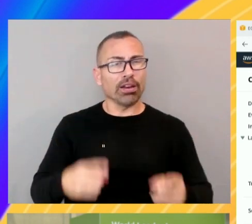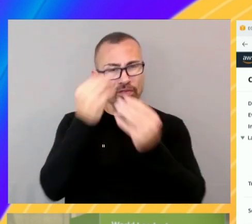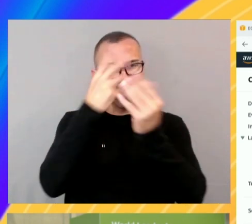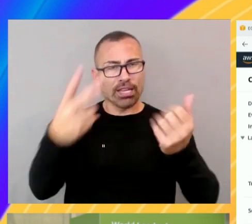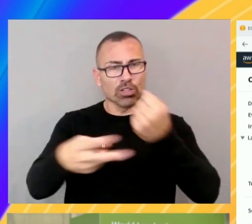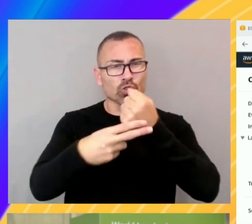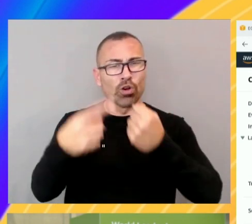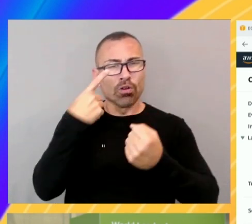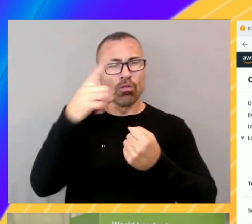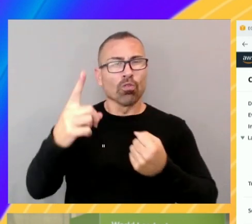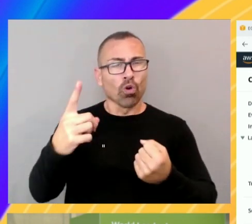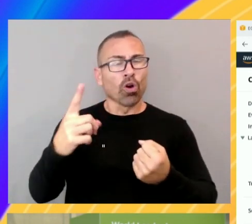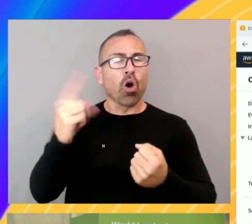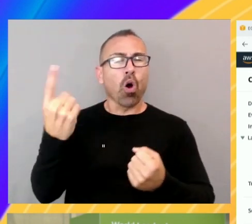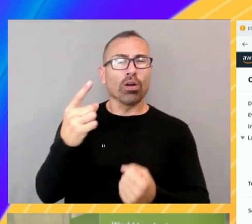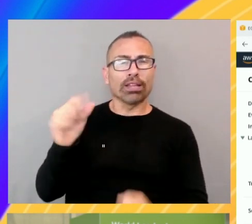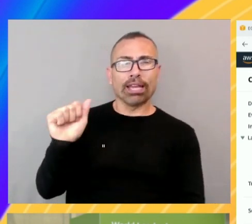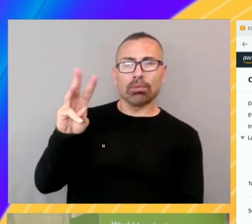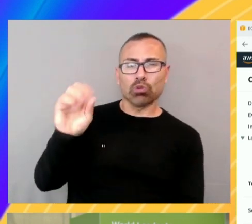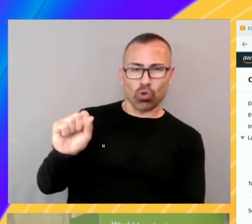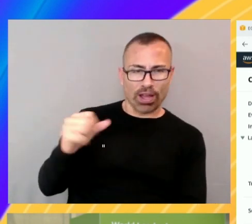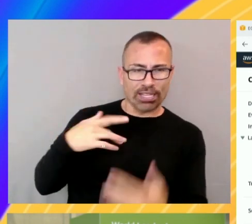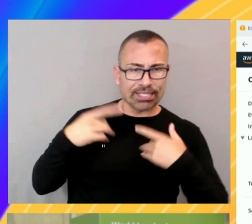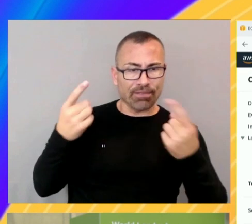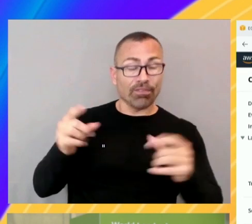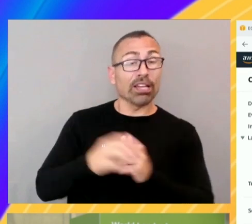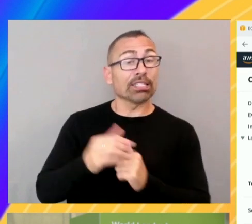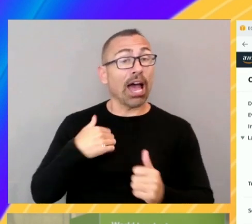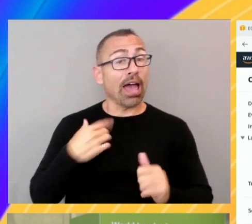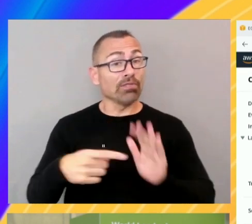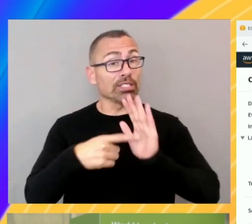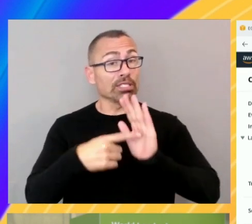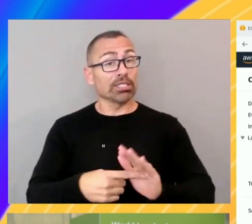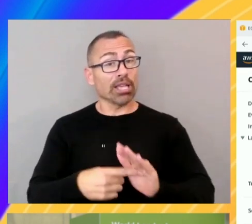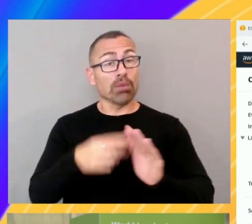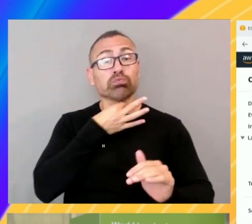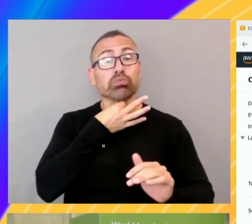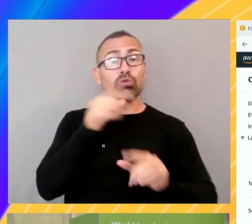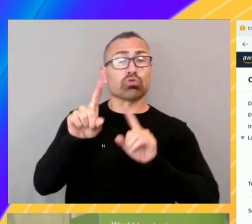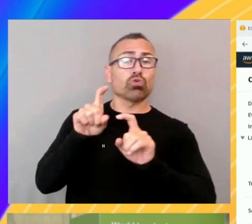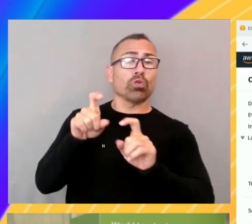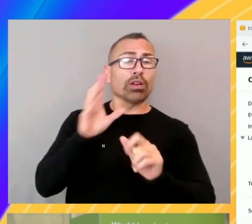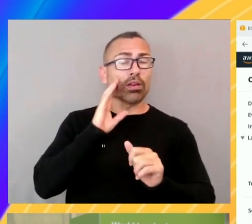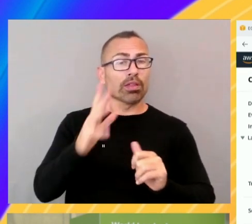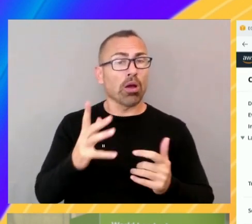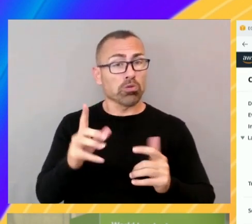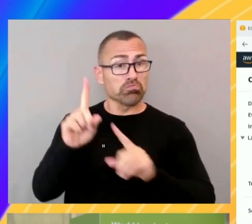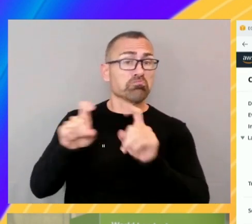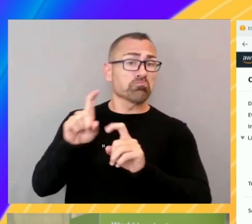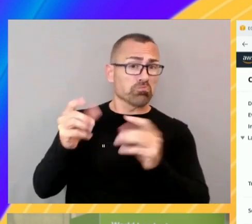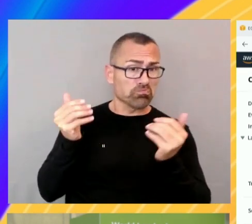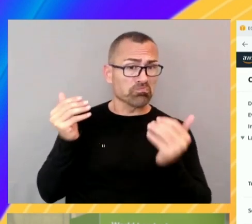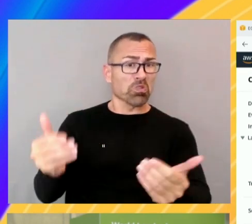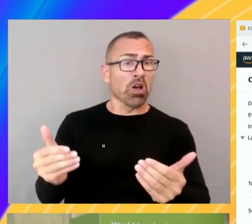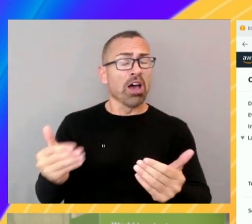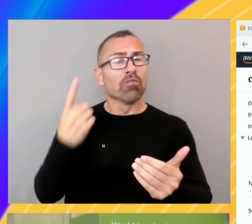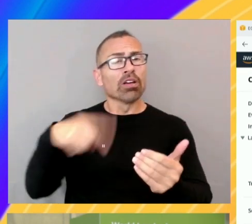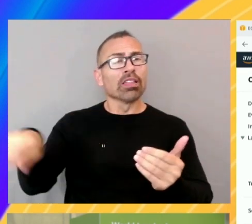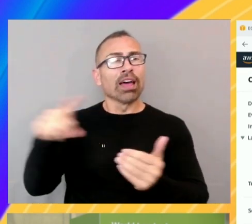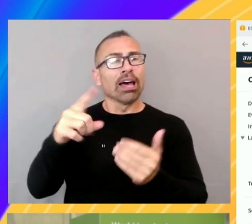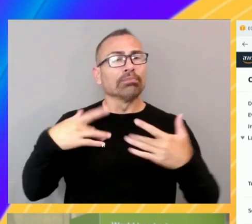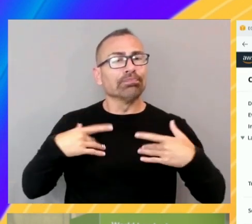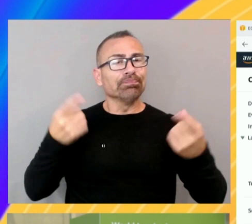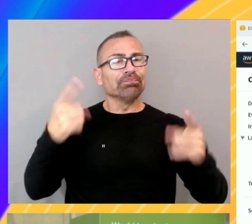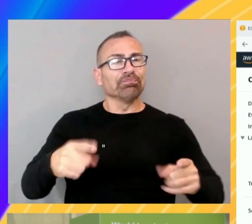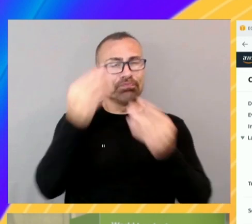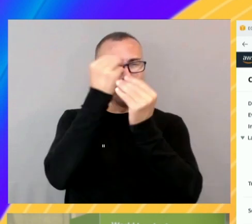So I have a sample query here that's basically going to query that event data store, which is this one here. And so it's